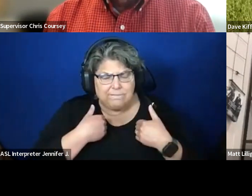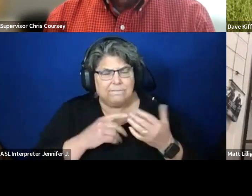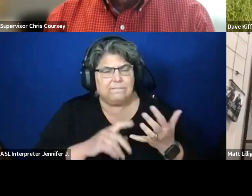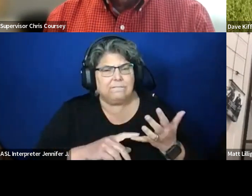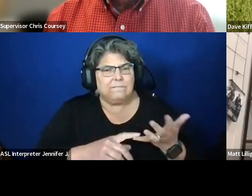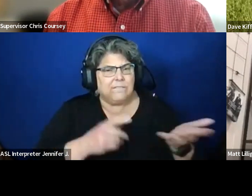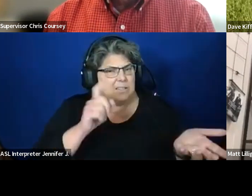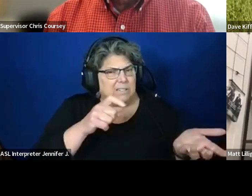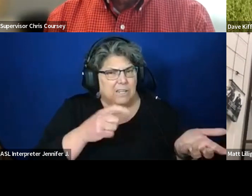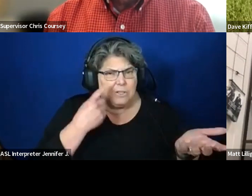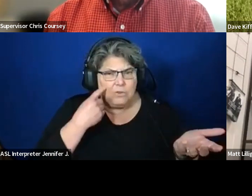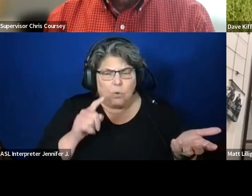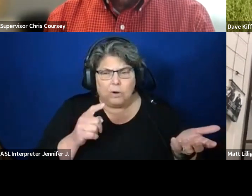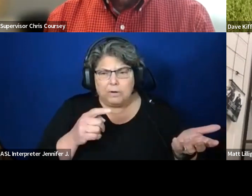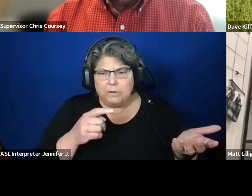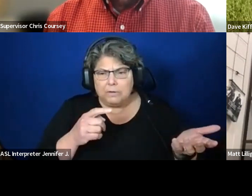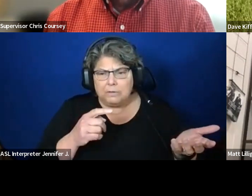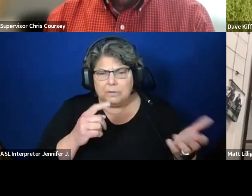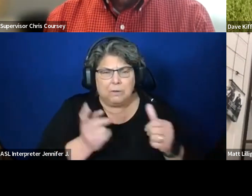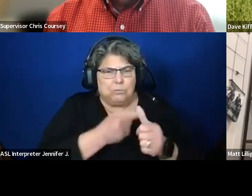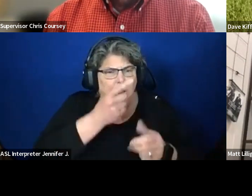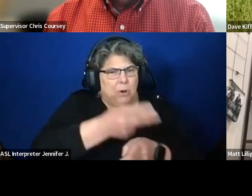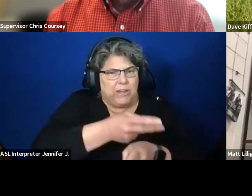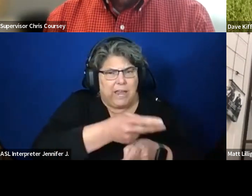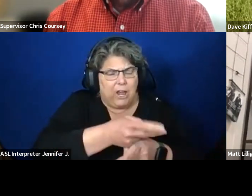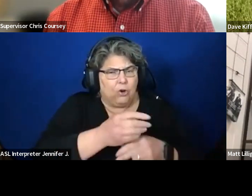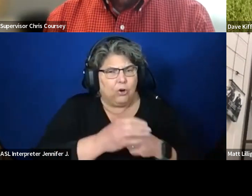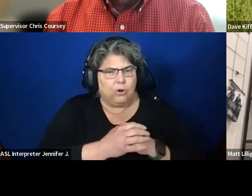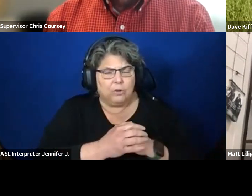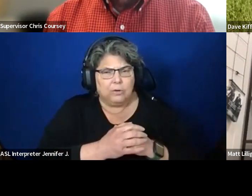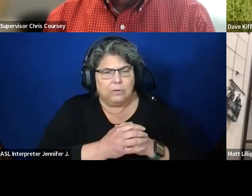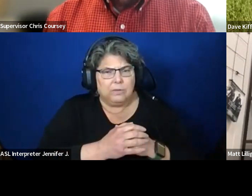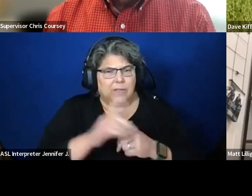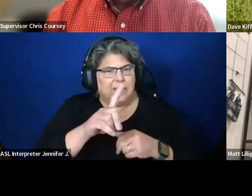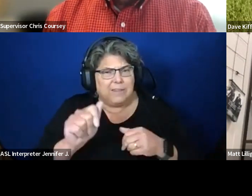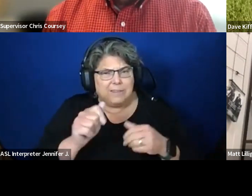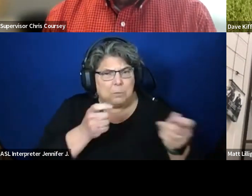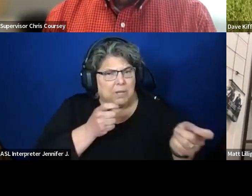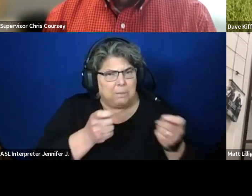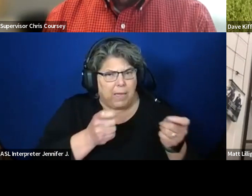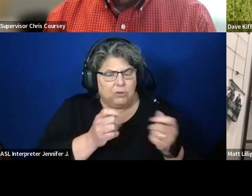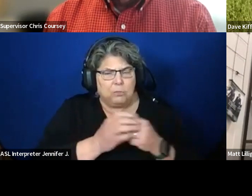needs with respect to primary care needs, disability management,